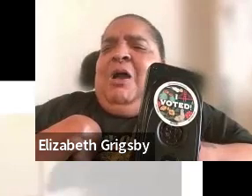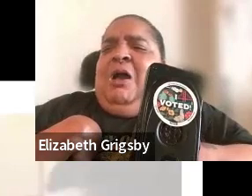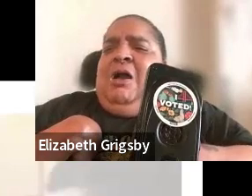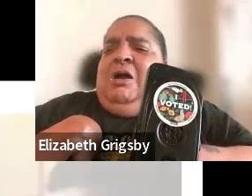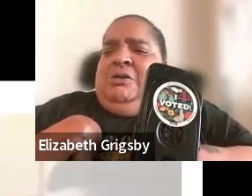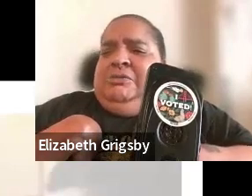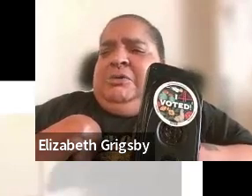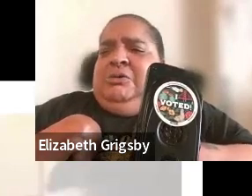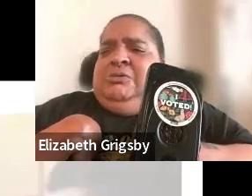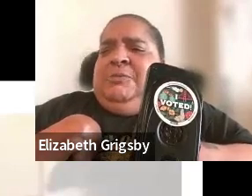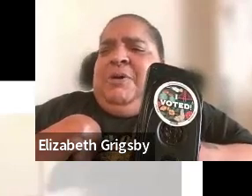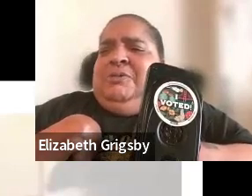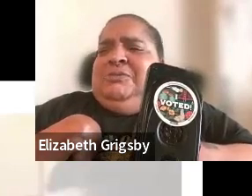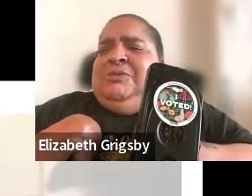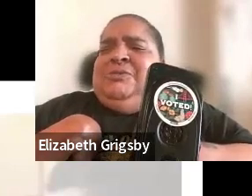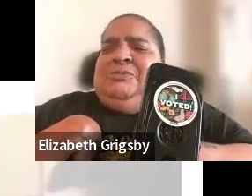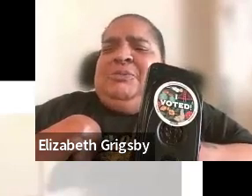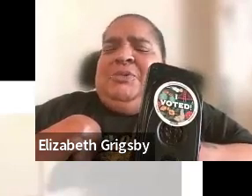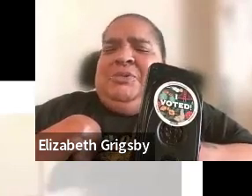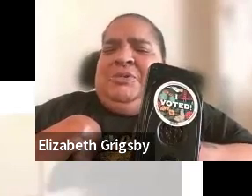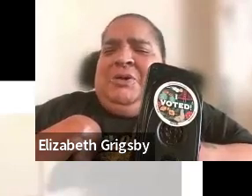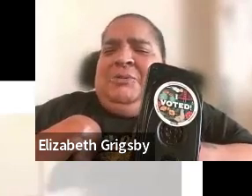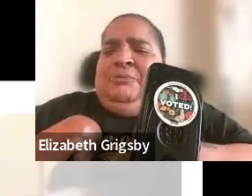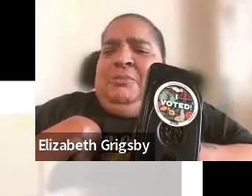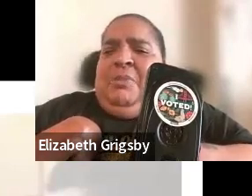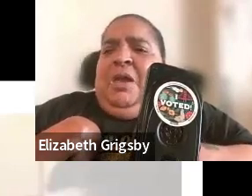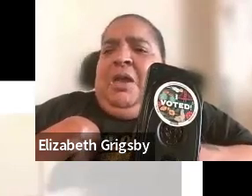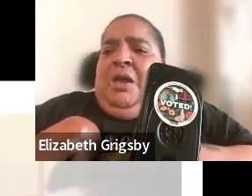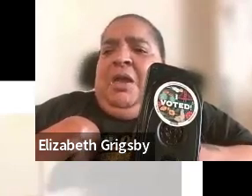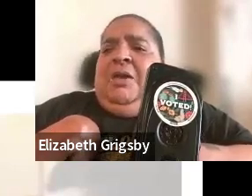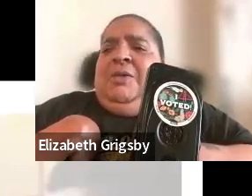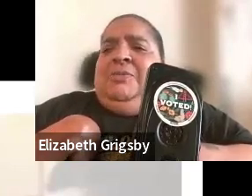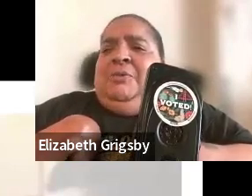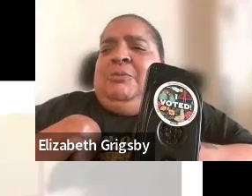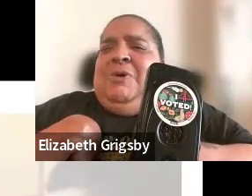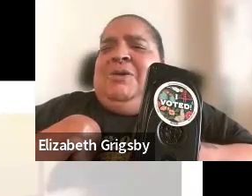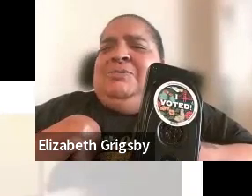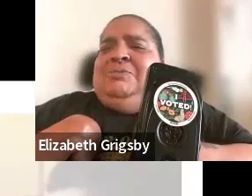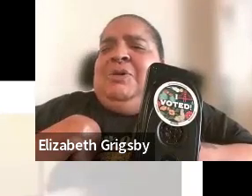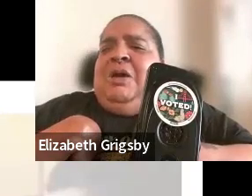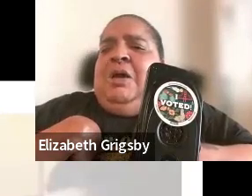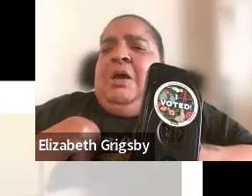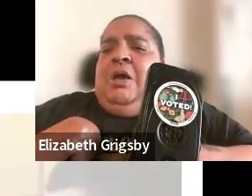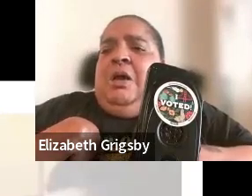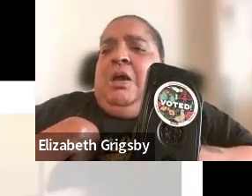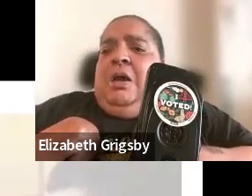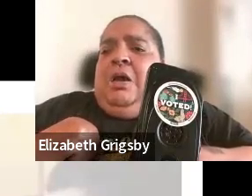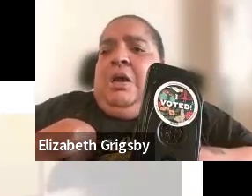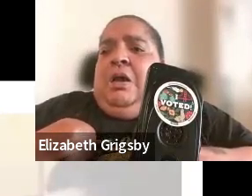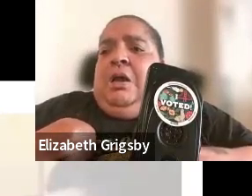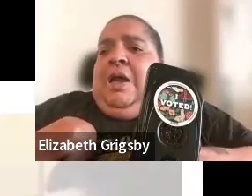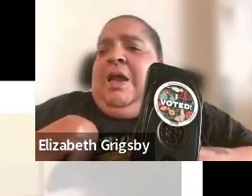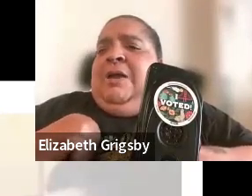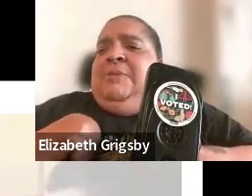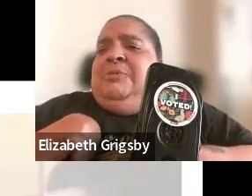staff learn about disability and the ways